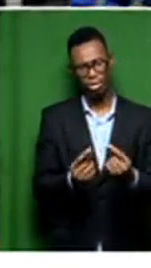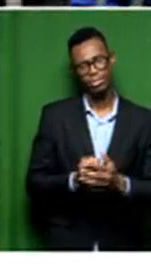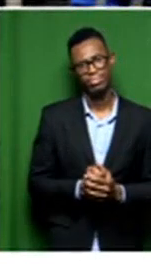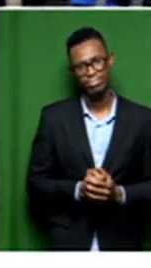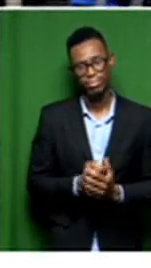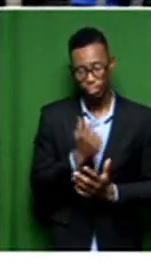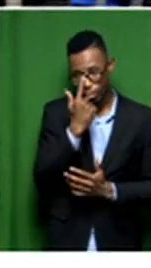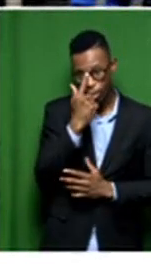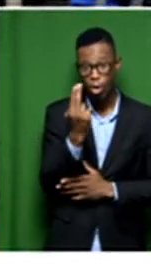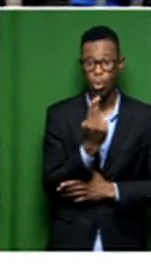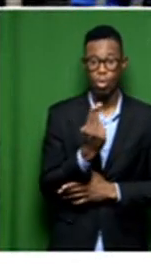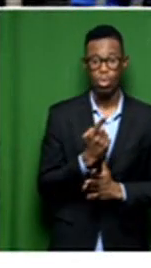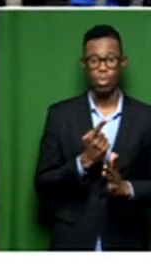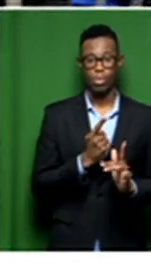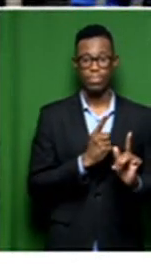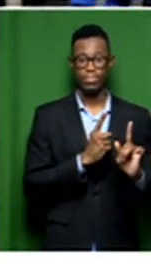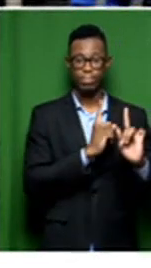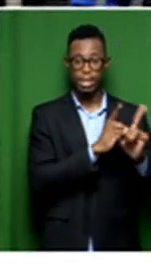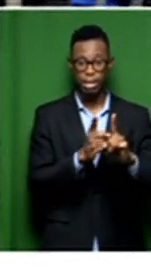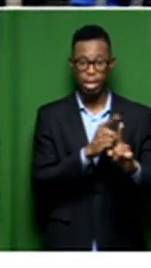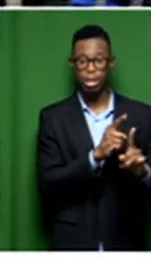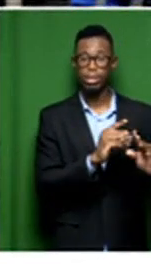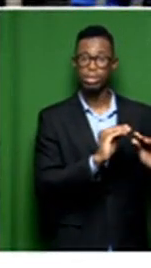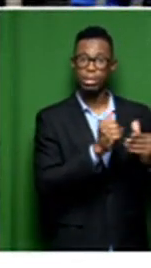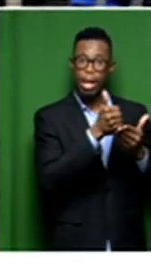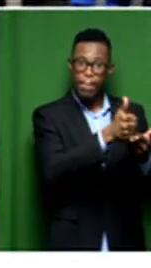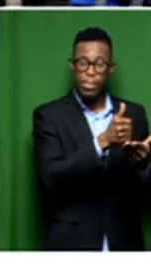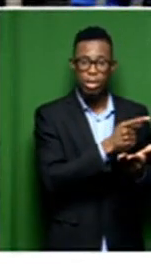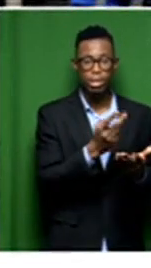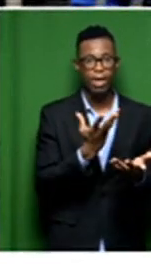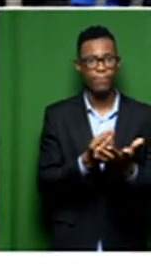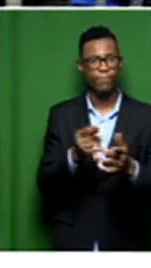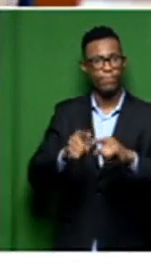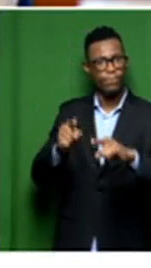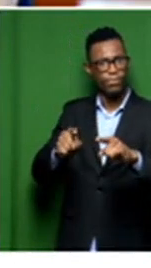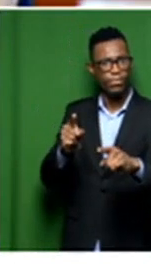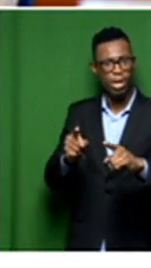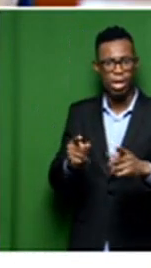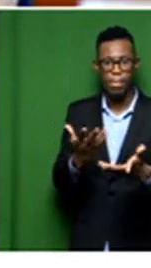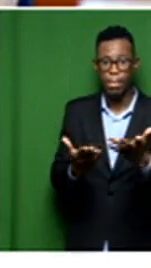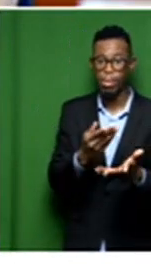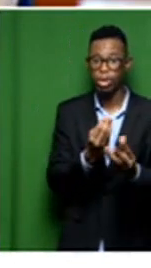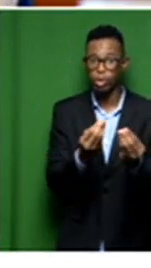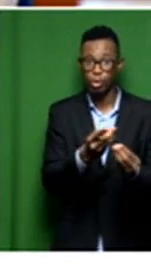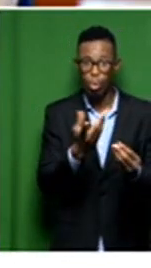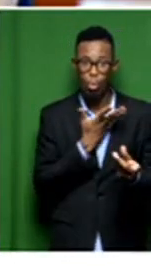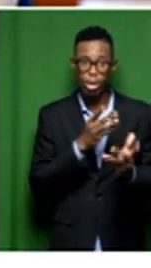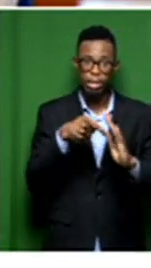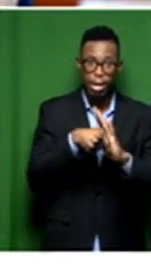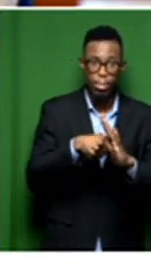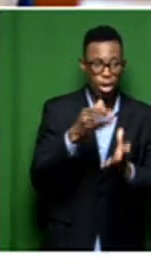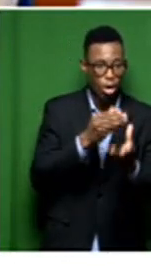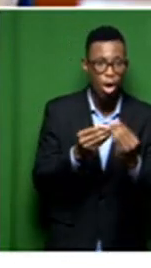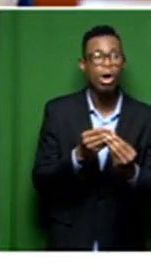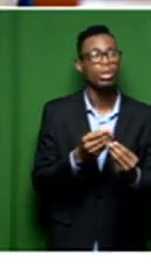help teachers see how they can have a range of different extension activities if the children really respond well and they want to deepen their learning. And we also